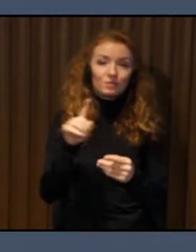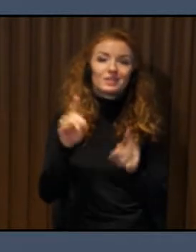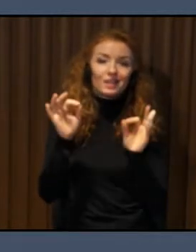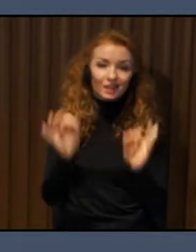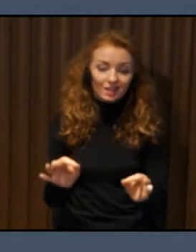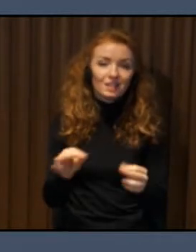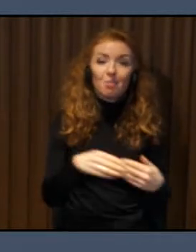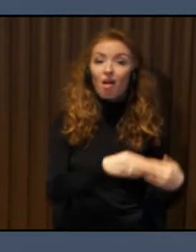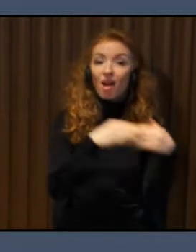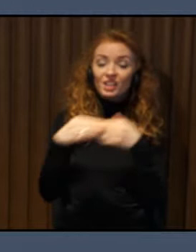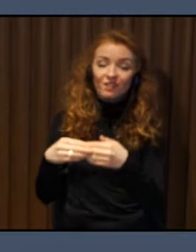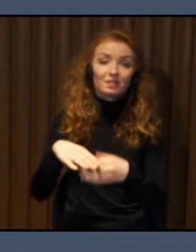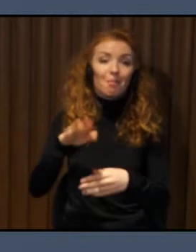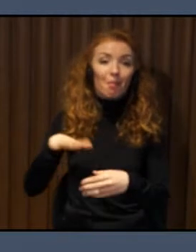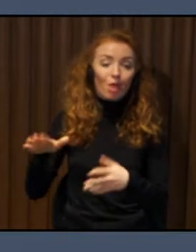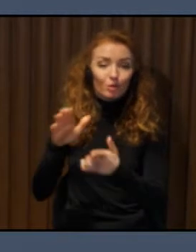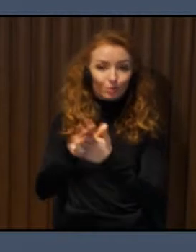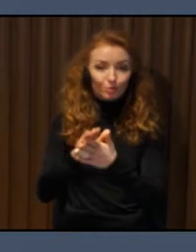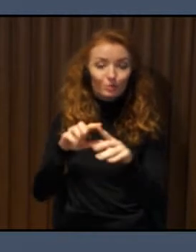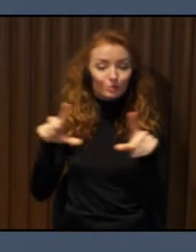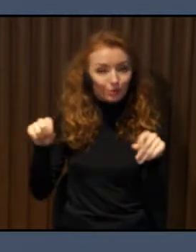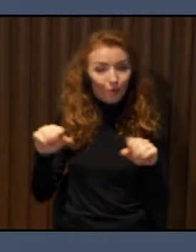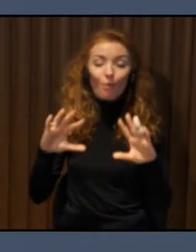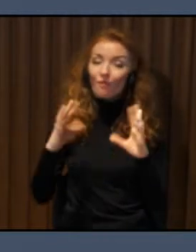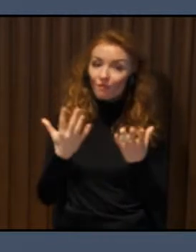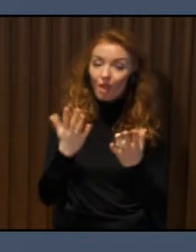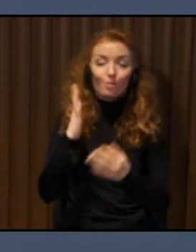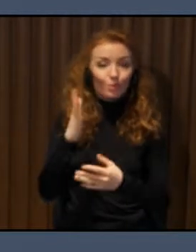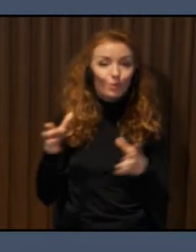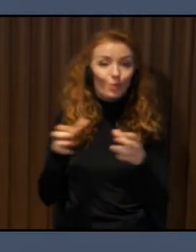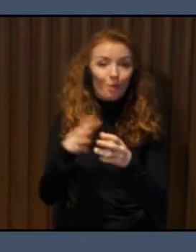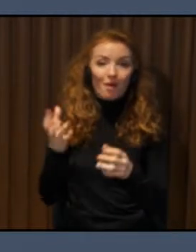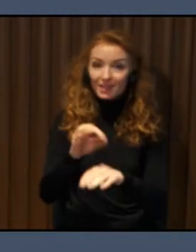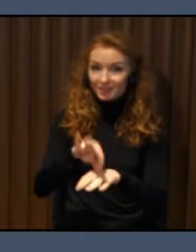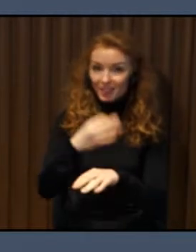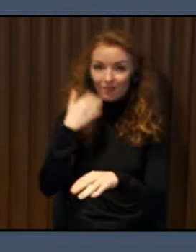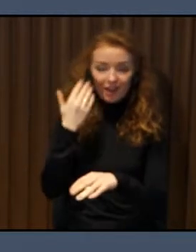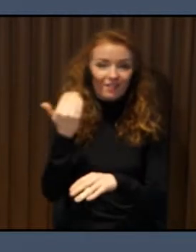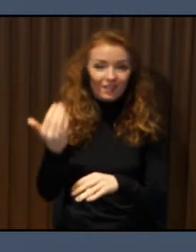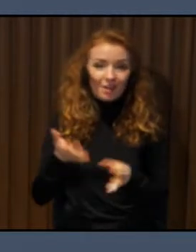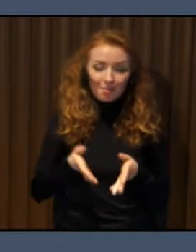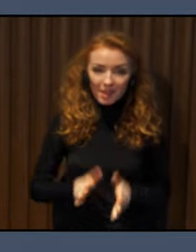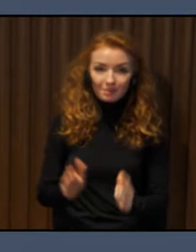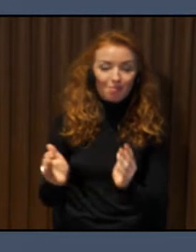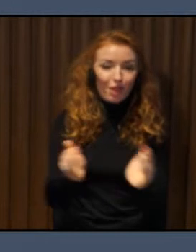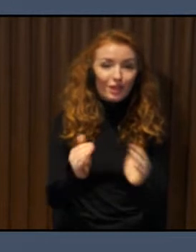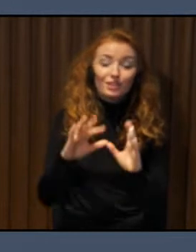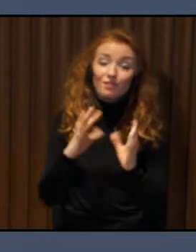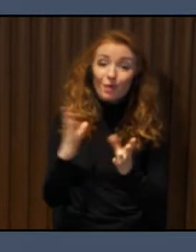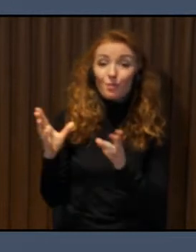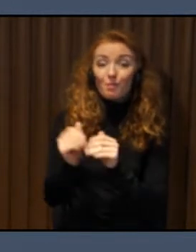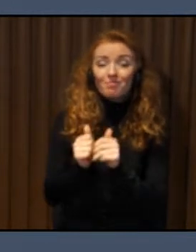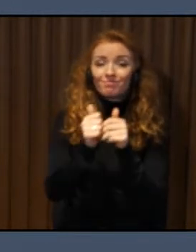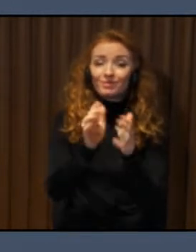birth, to order in a restaurant, to vote for my president, and to contribute to my community. These